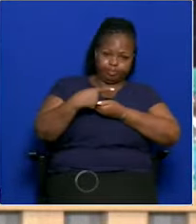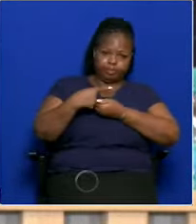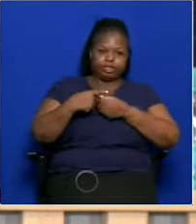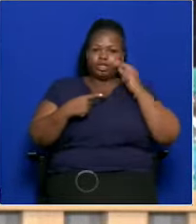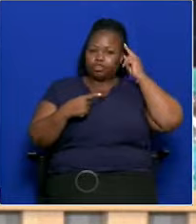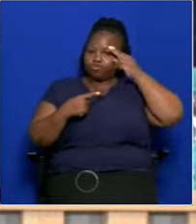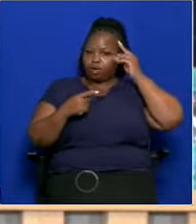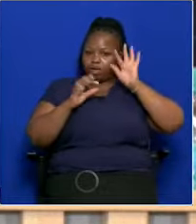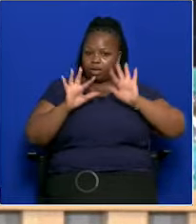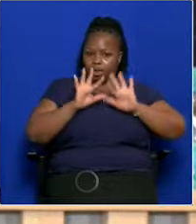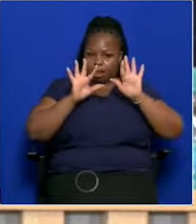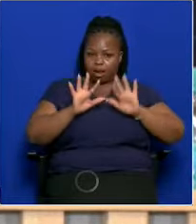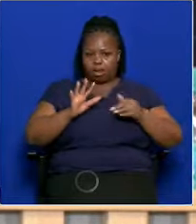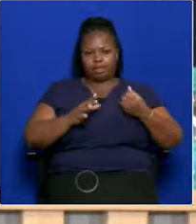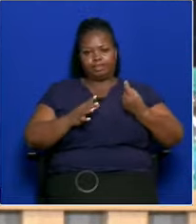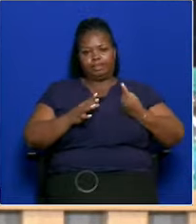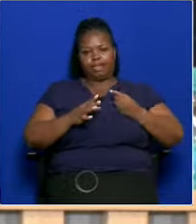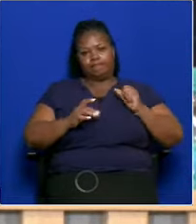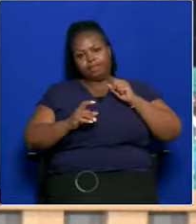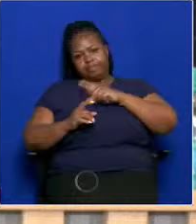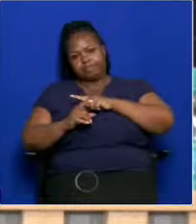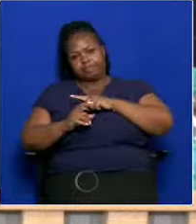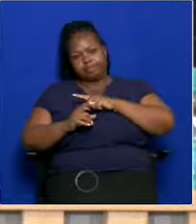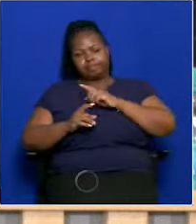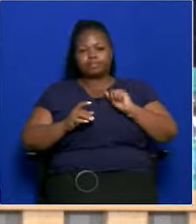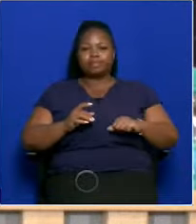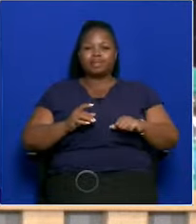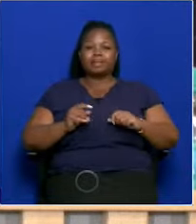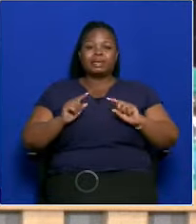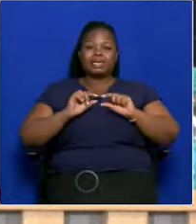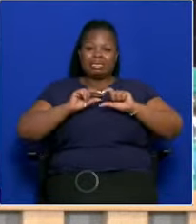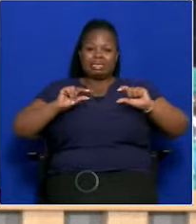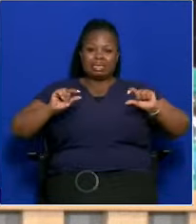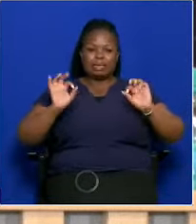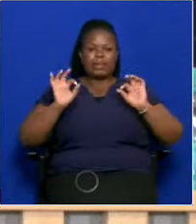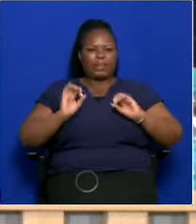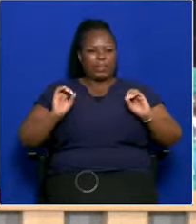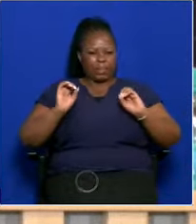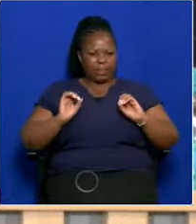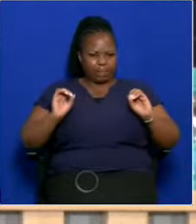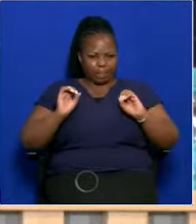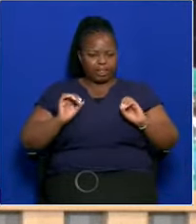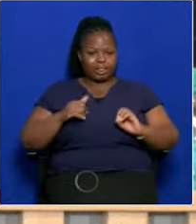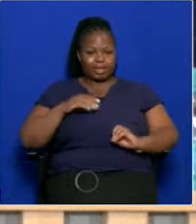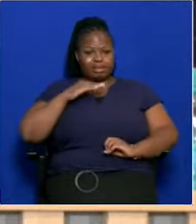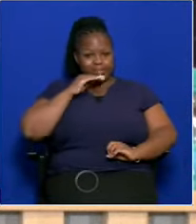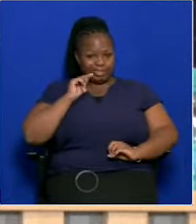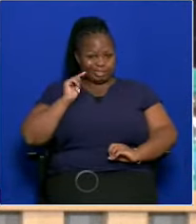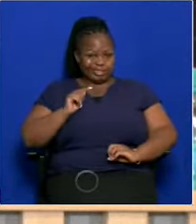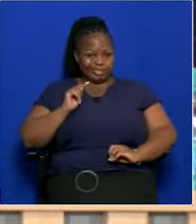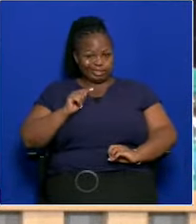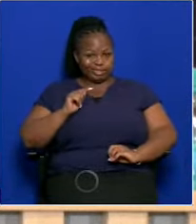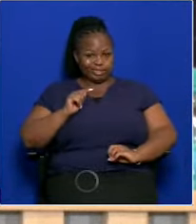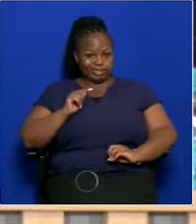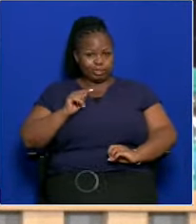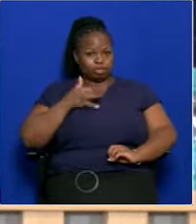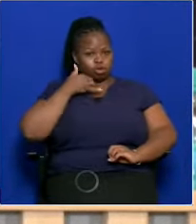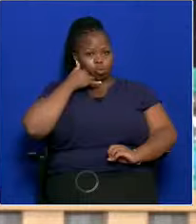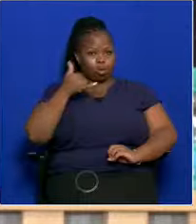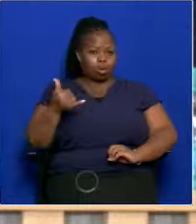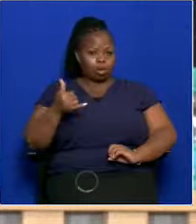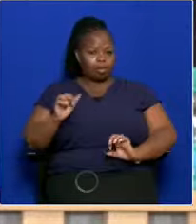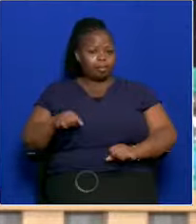you are sending. Where the block has nothing in it, that represents a call.